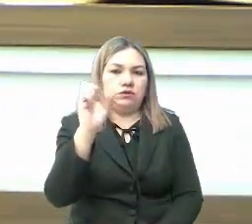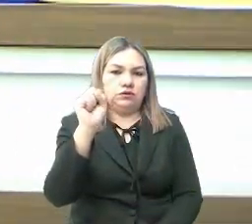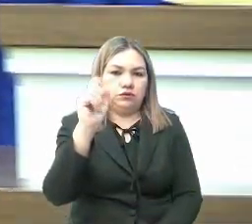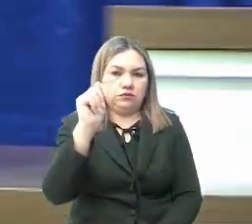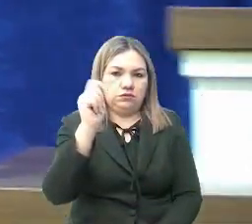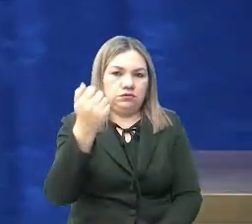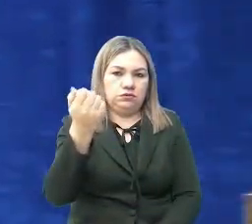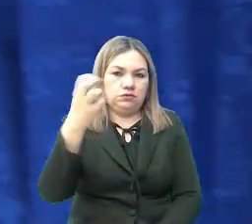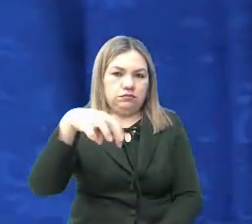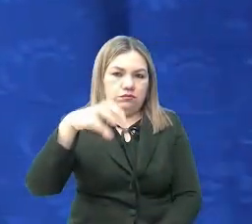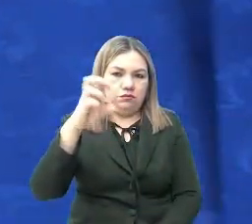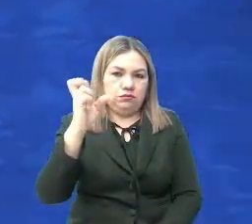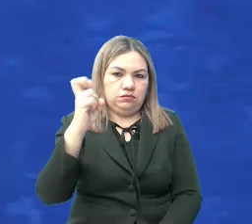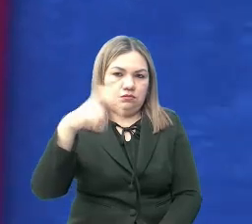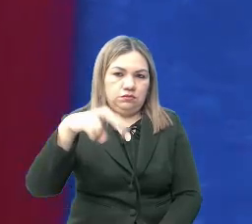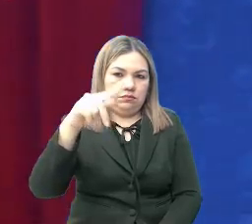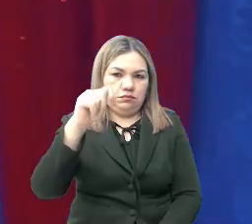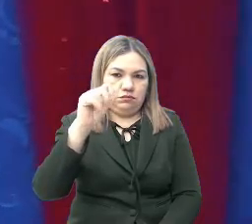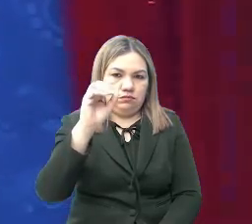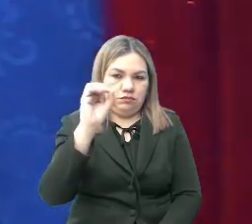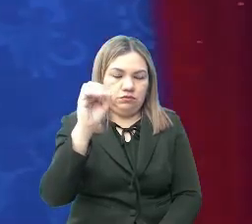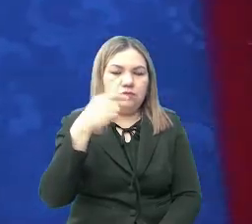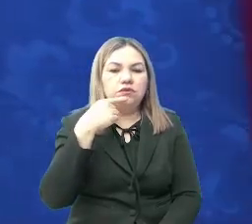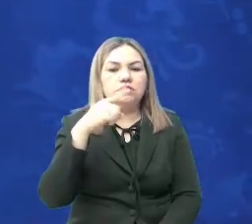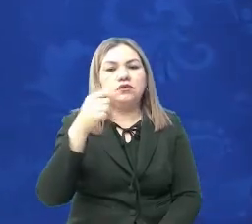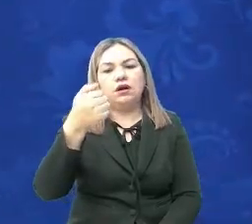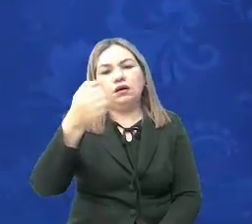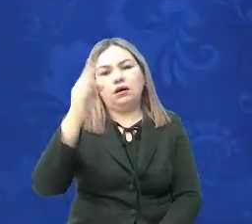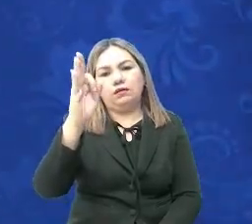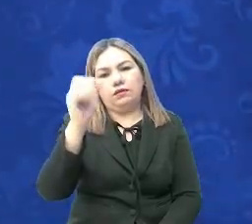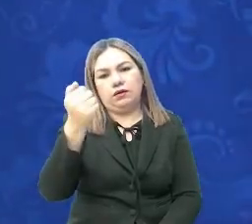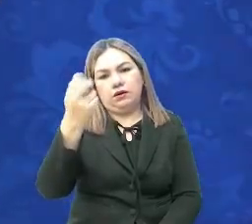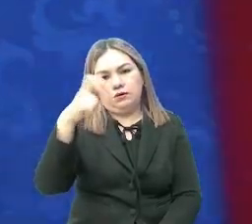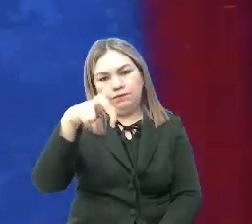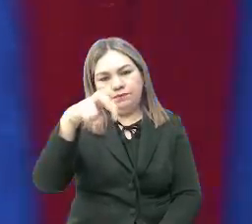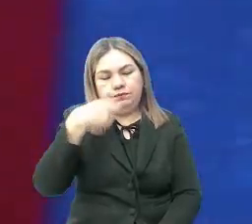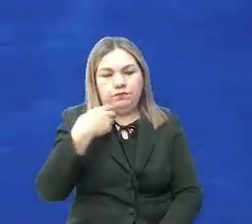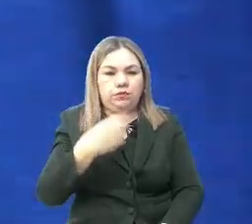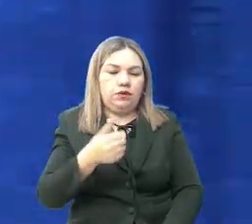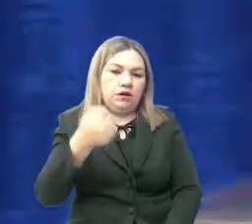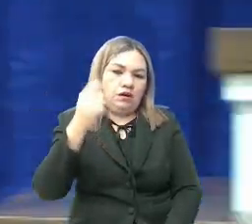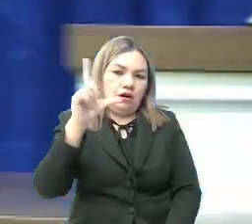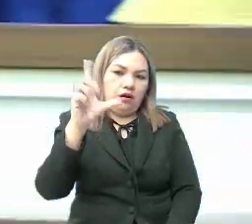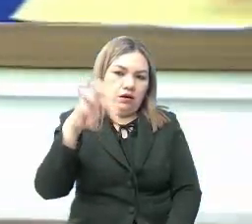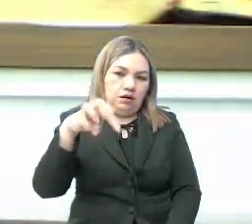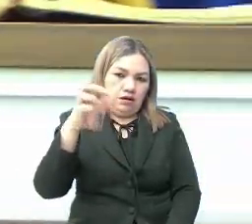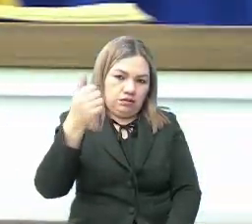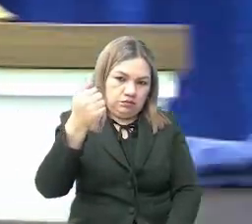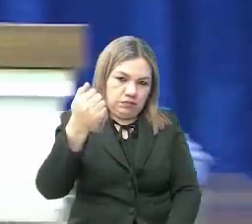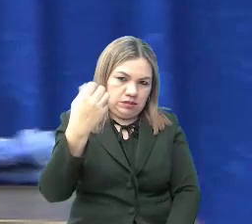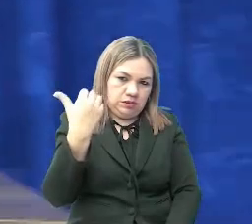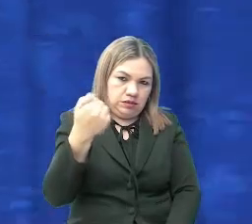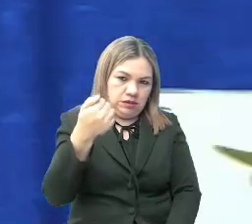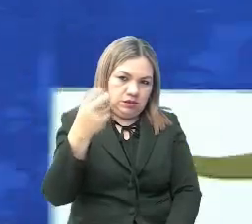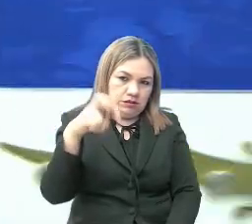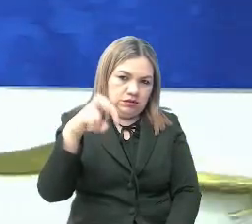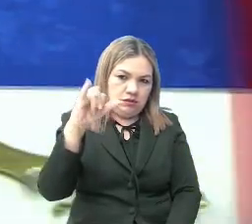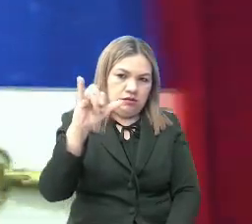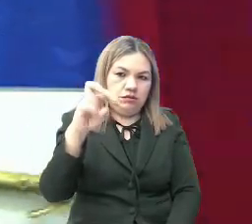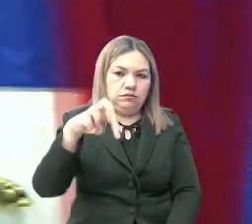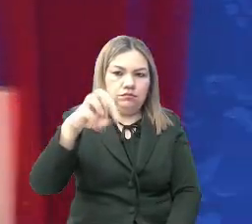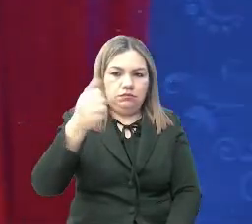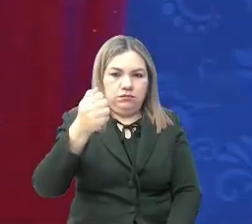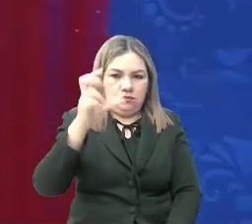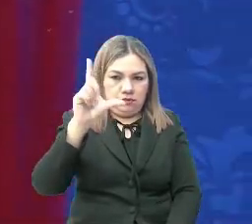word says, it says that Adam was a soul, an animal soul, but our later